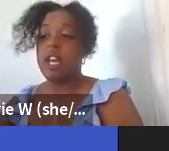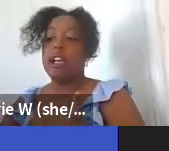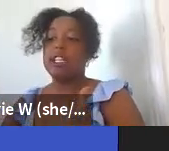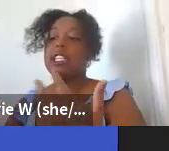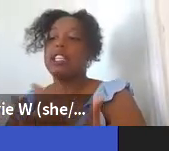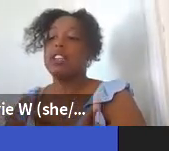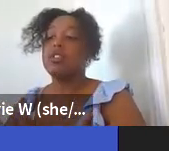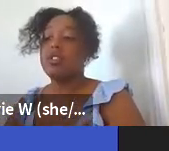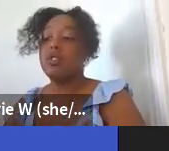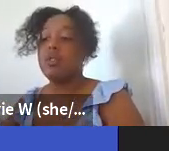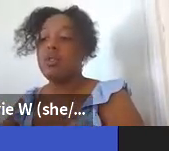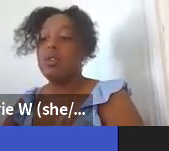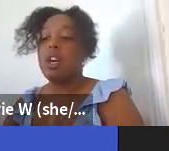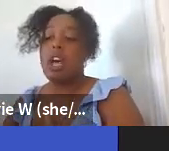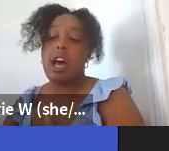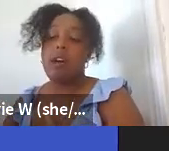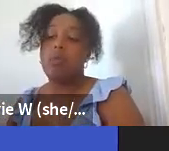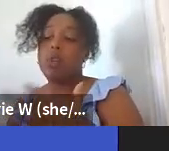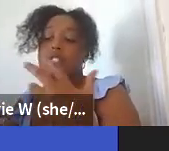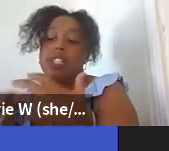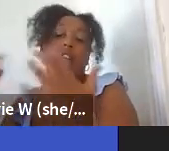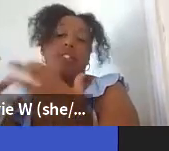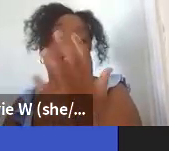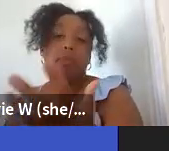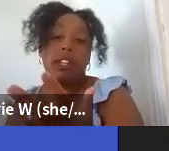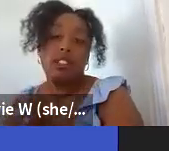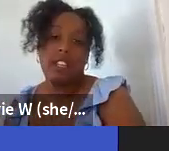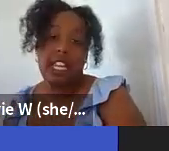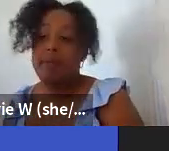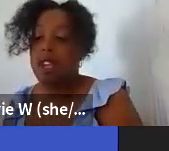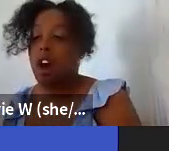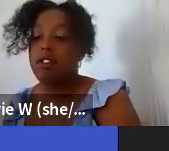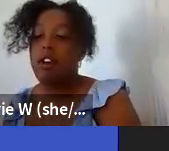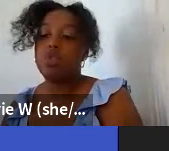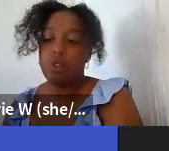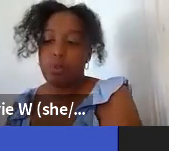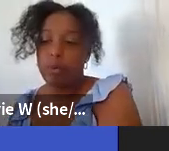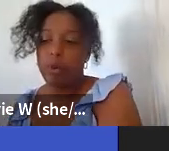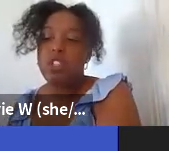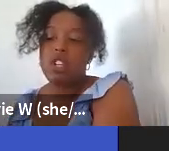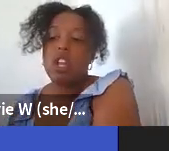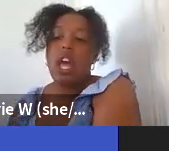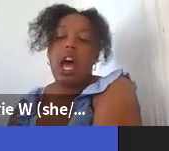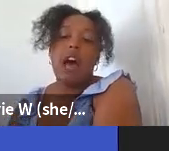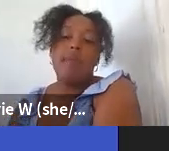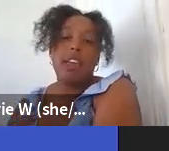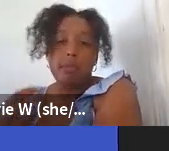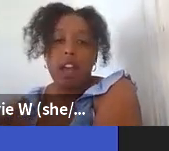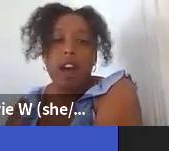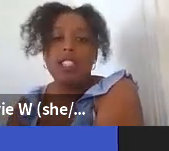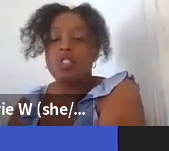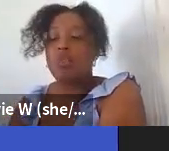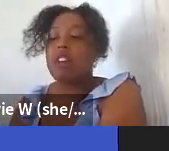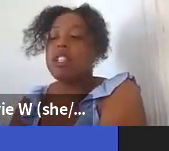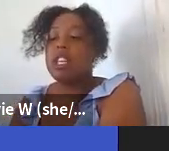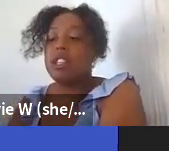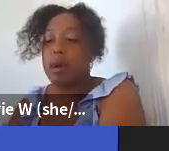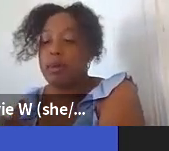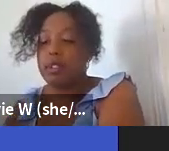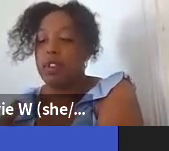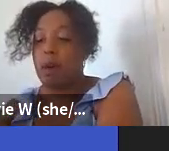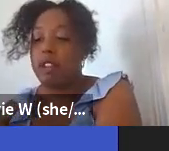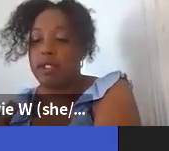powers, leading to which is now the familiar dynamic of cultural appropriation, because it's grounded